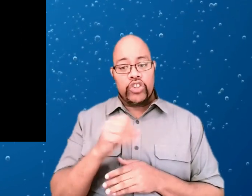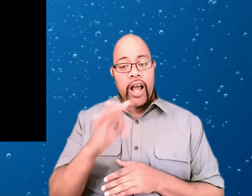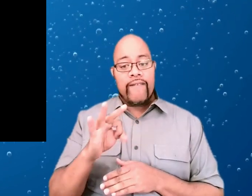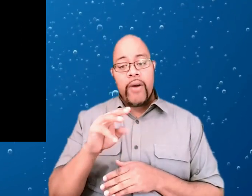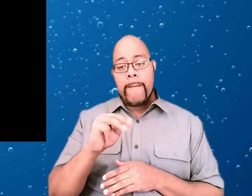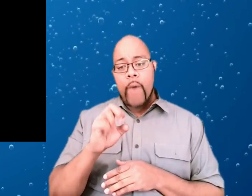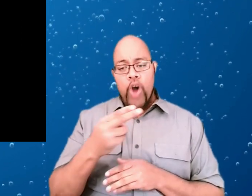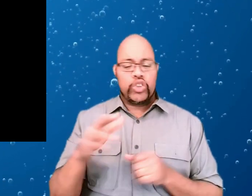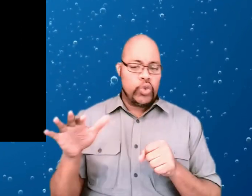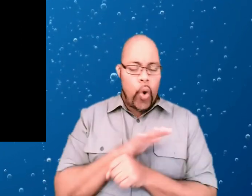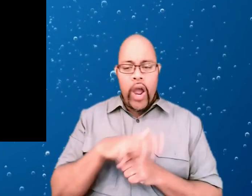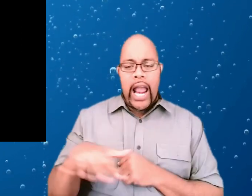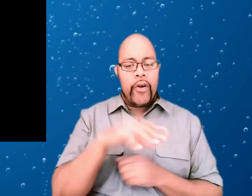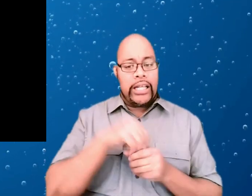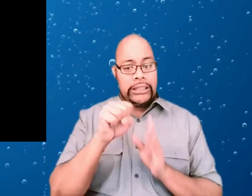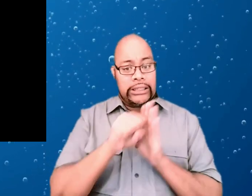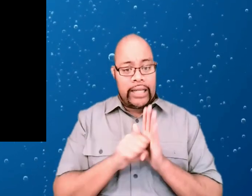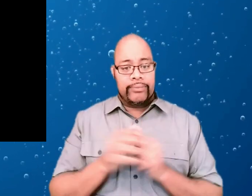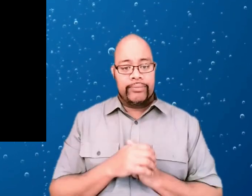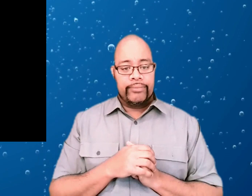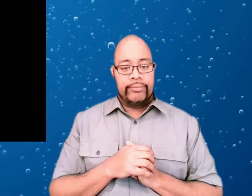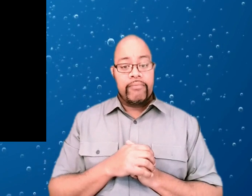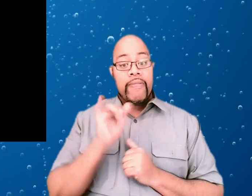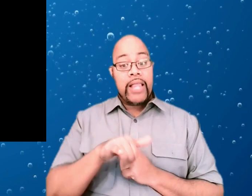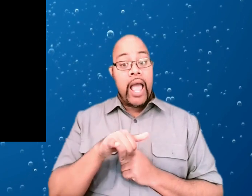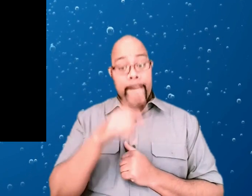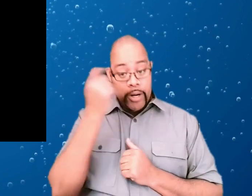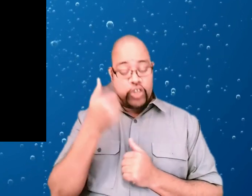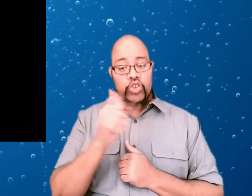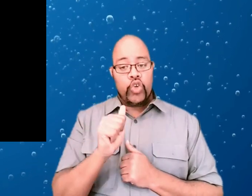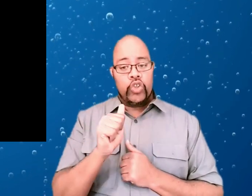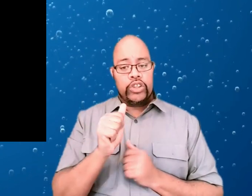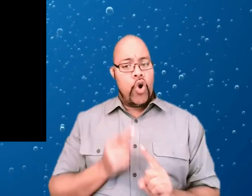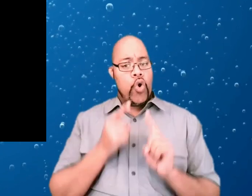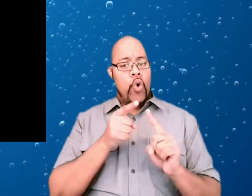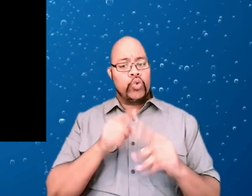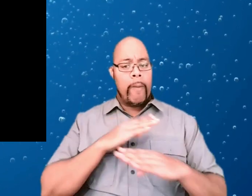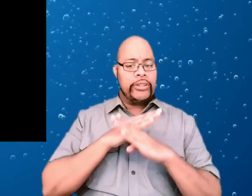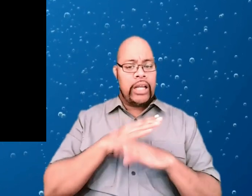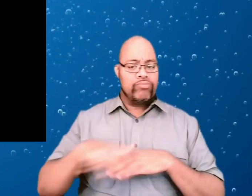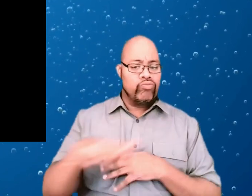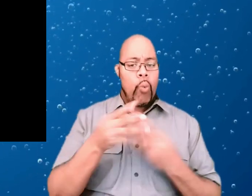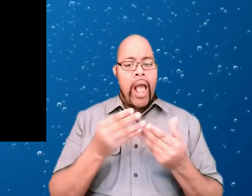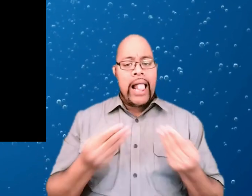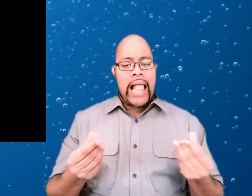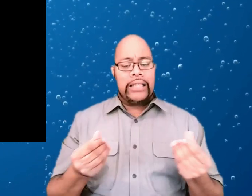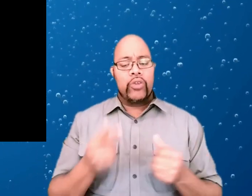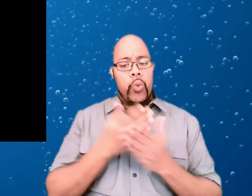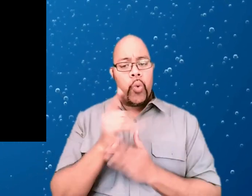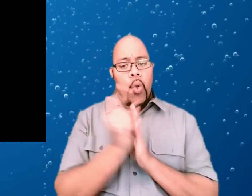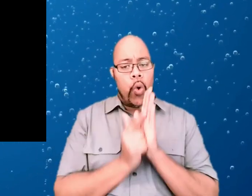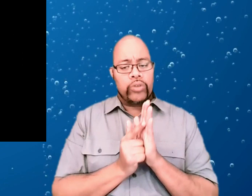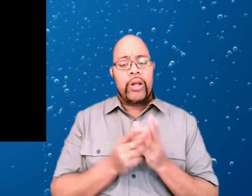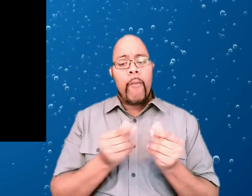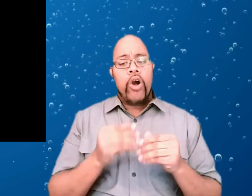500,000 acres of total marshland in the state. This is due in part to Georgia's mission to protect its wetlands through legislation